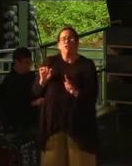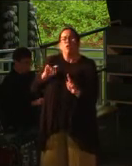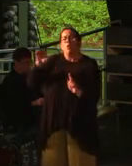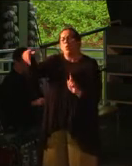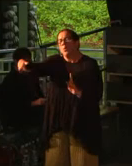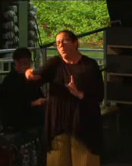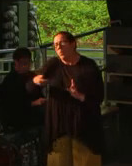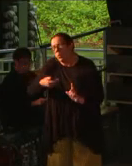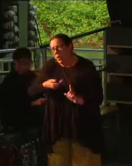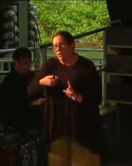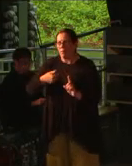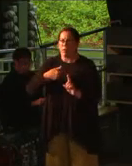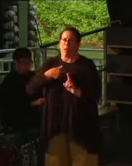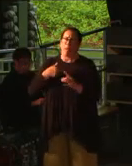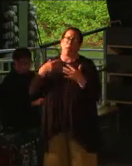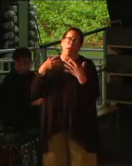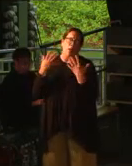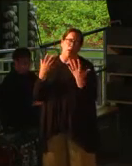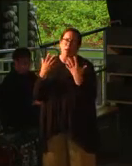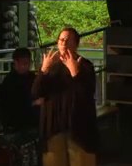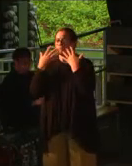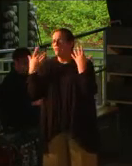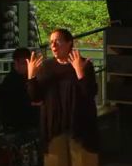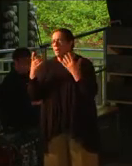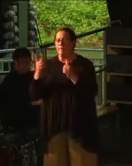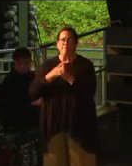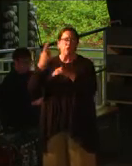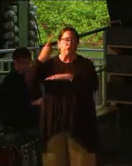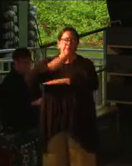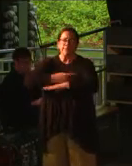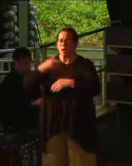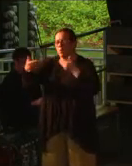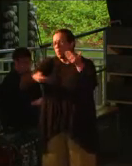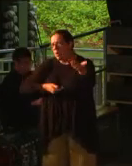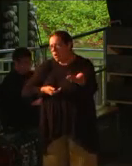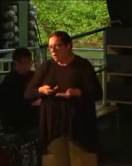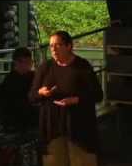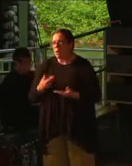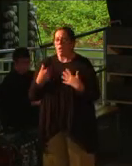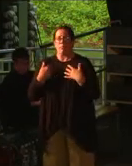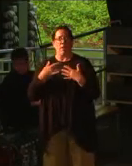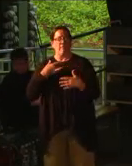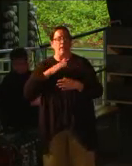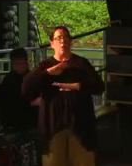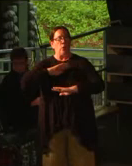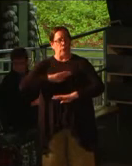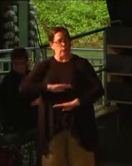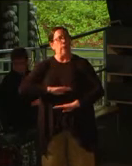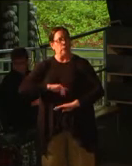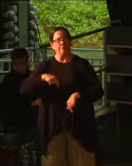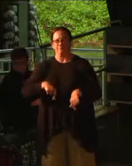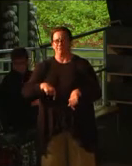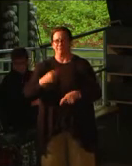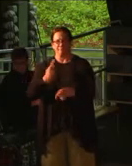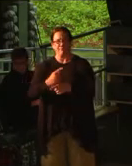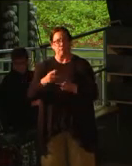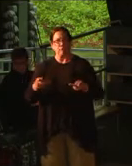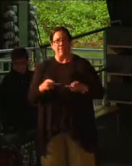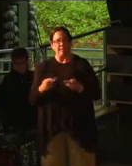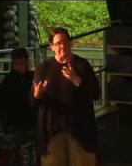a warm, reassuring welcome my very first day that I immediately felt that Bristol was the right decision for